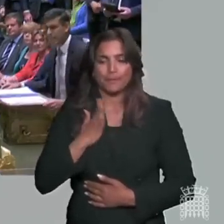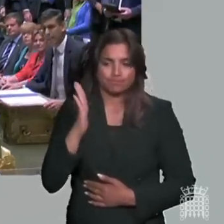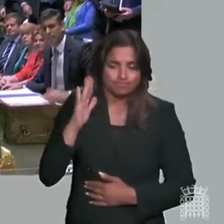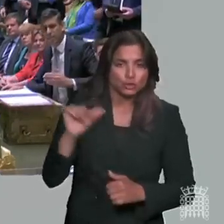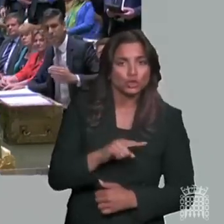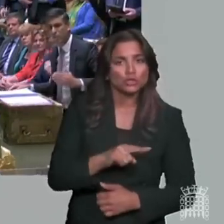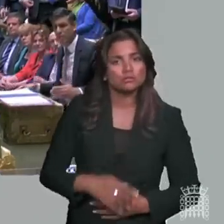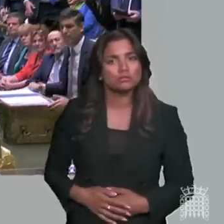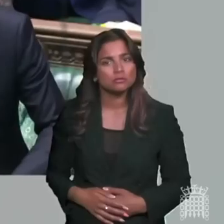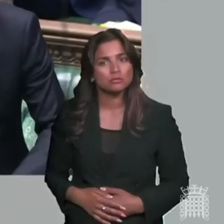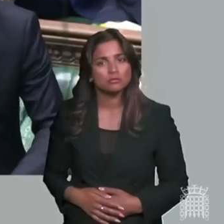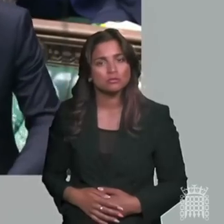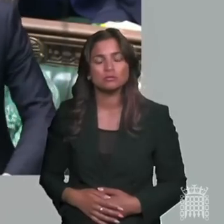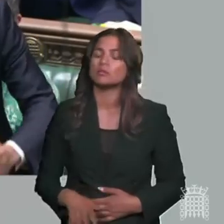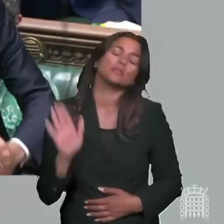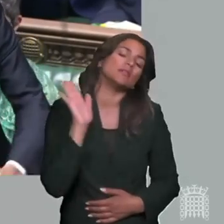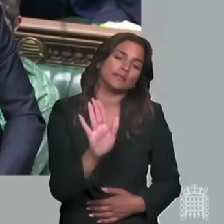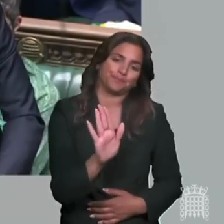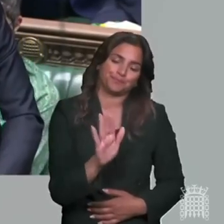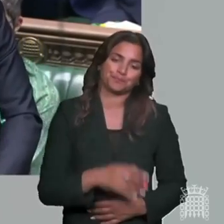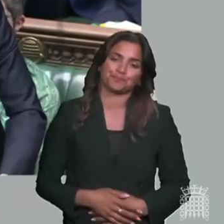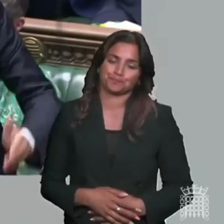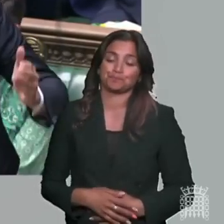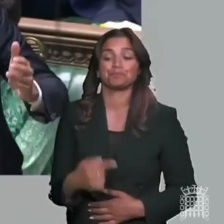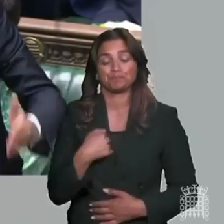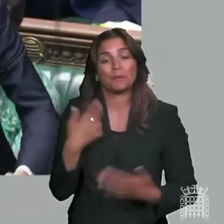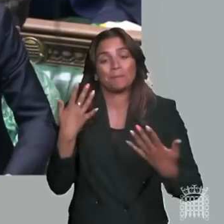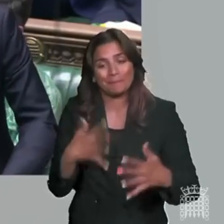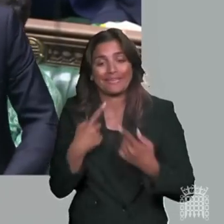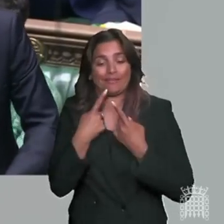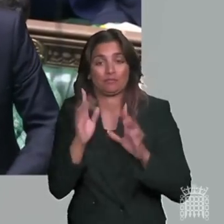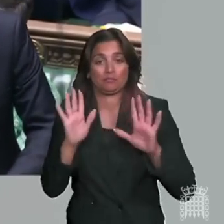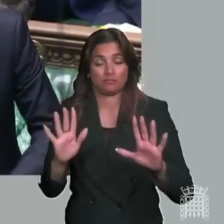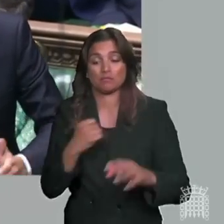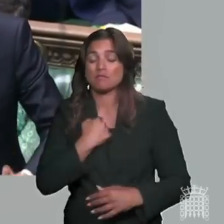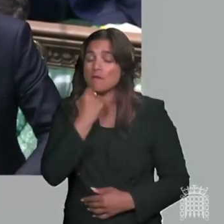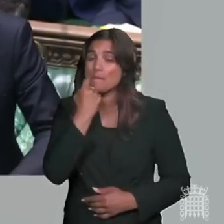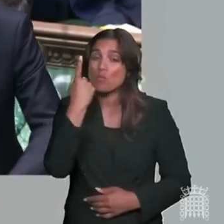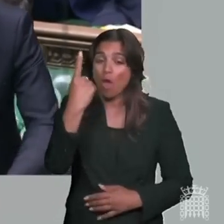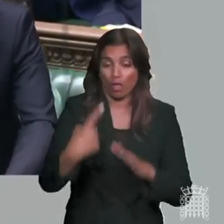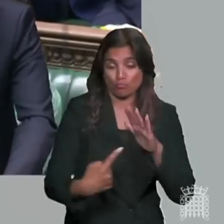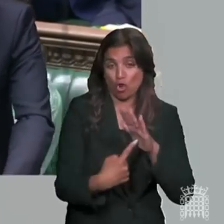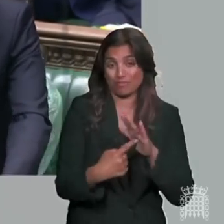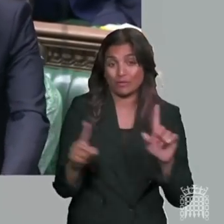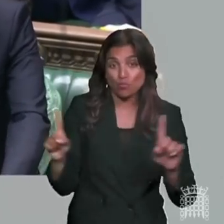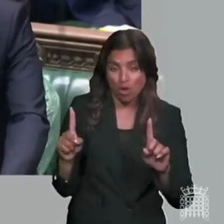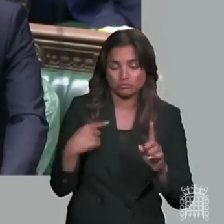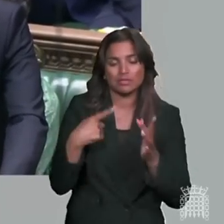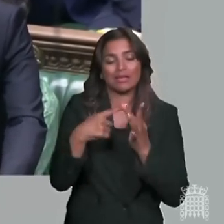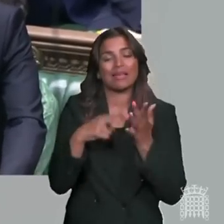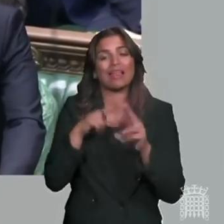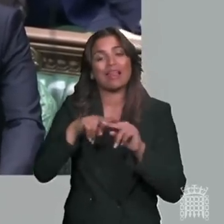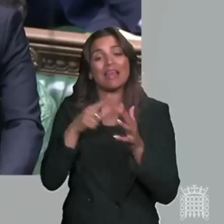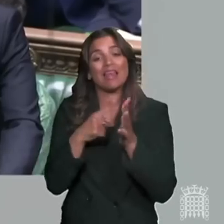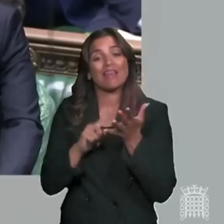Mr. Speaker, as I said right at the beginning of the session, our number one economic priority is to reduce inflation so that we can restrain the increase